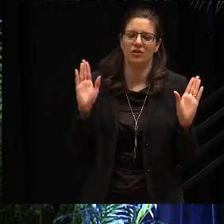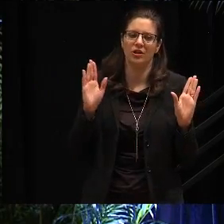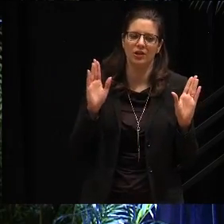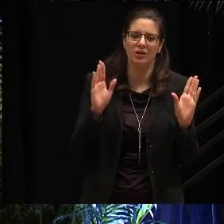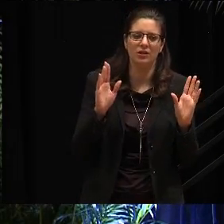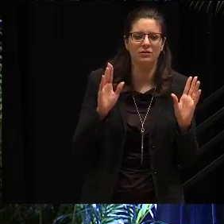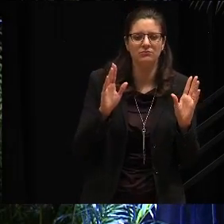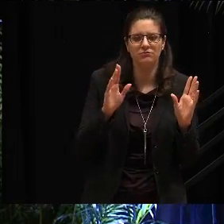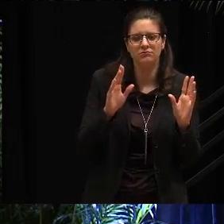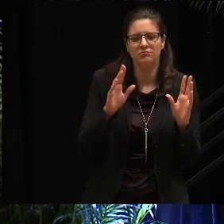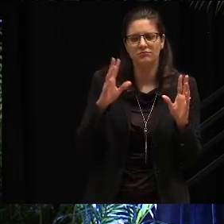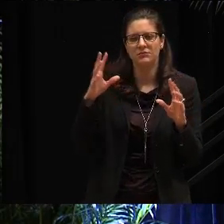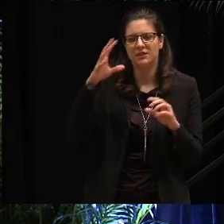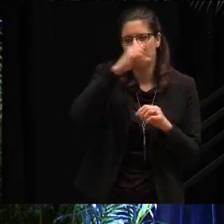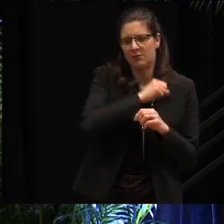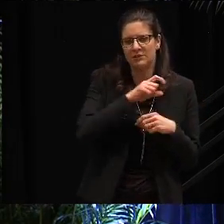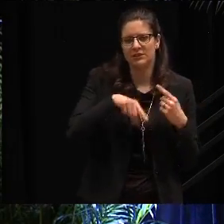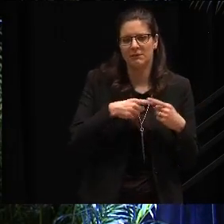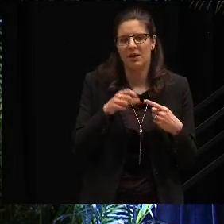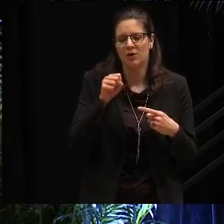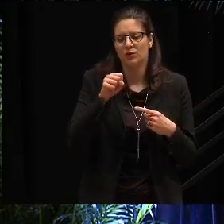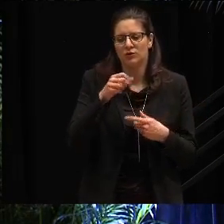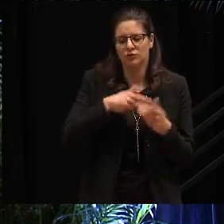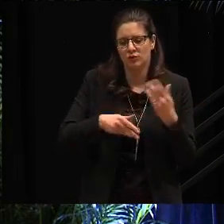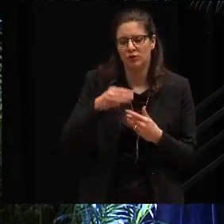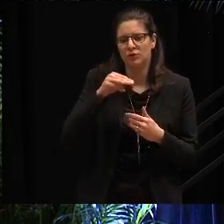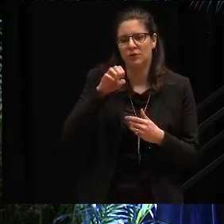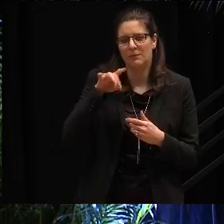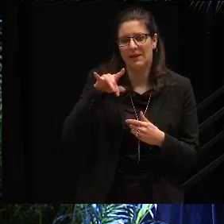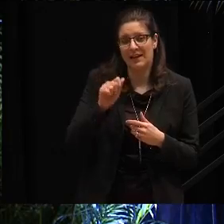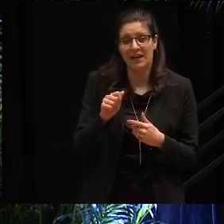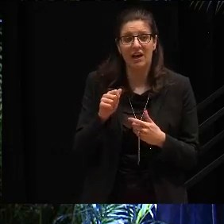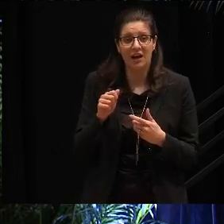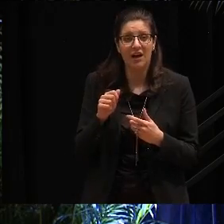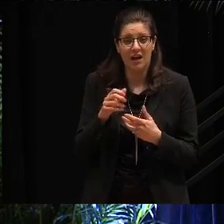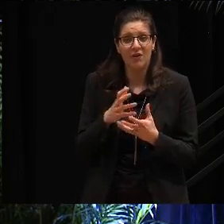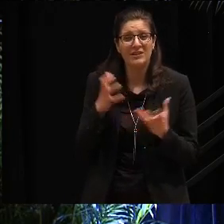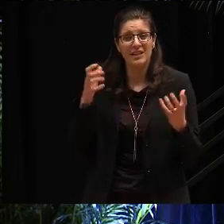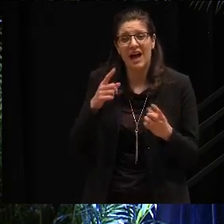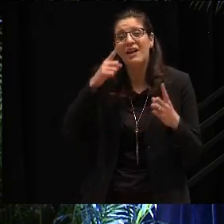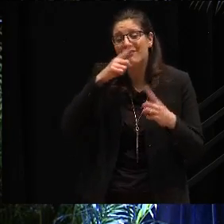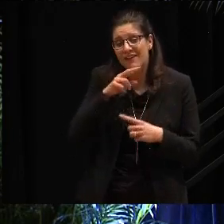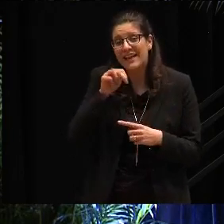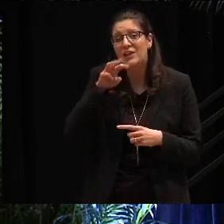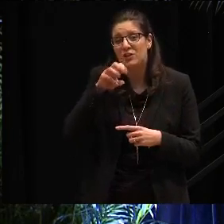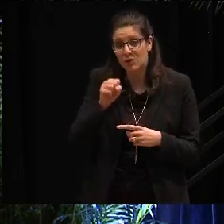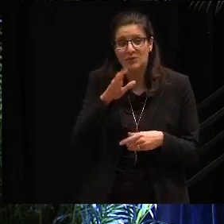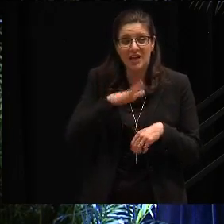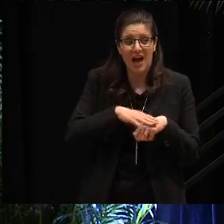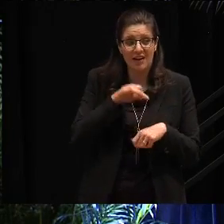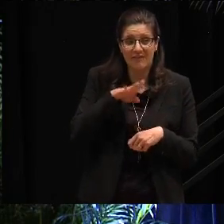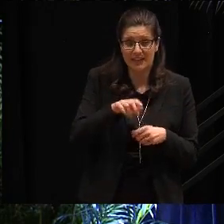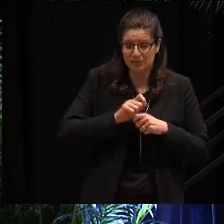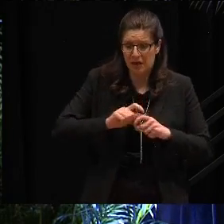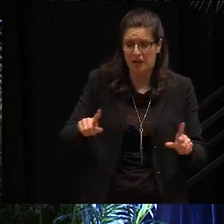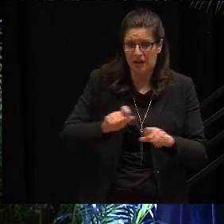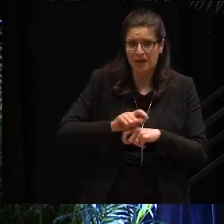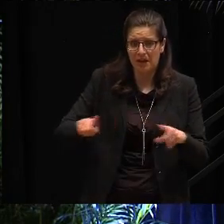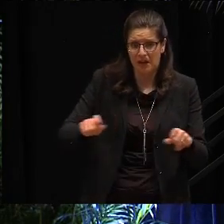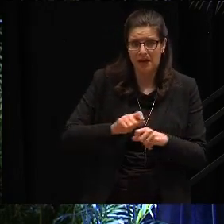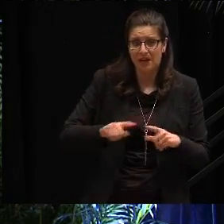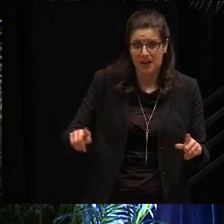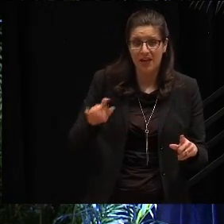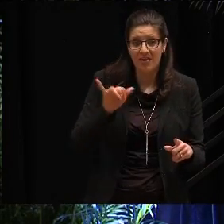ideological biases of social media, because there was a lot of fake news that was distributed by Facebook, and